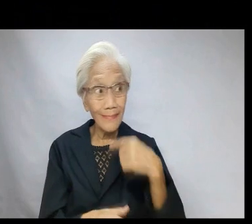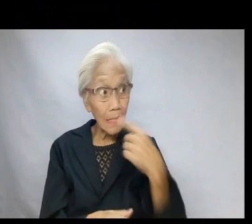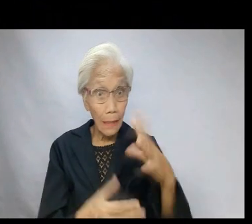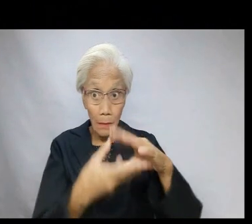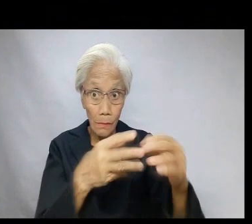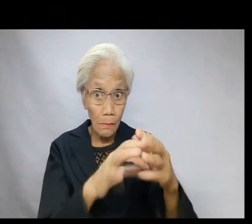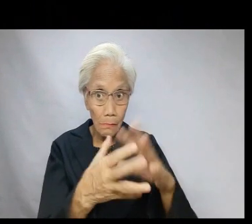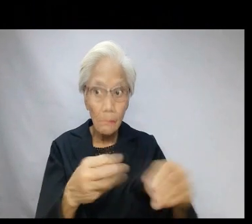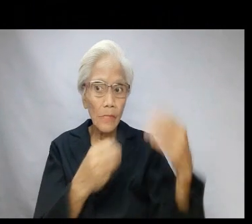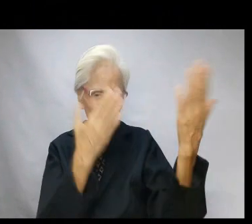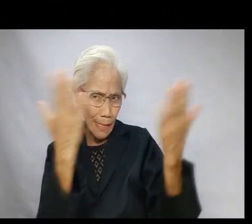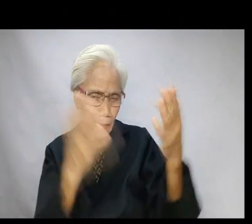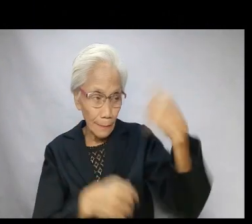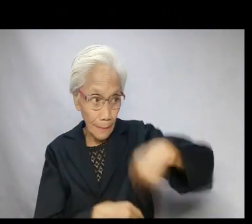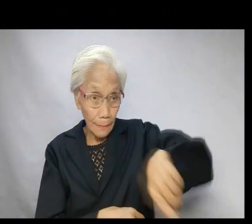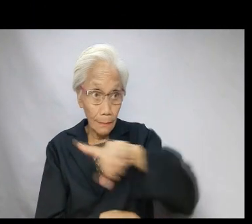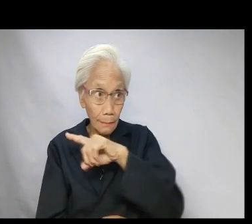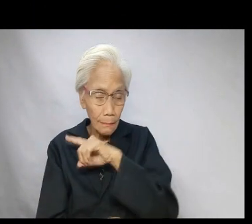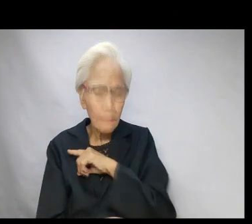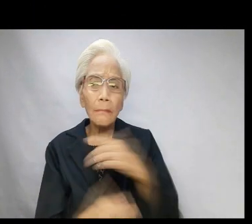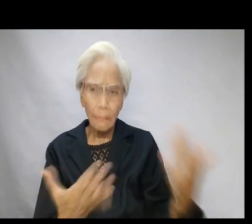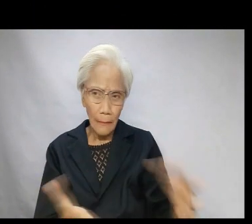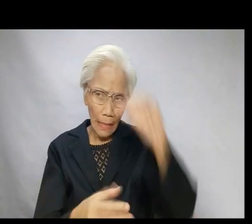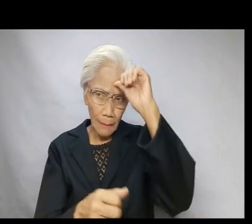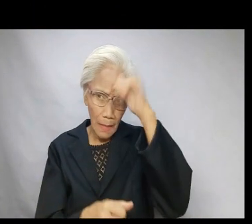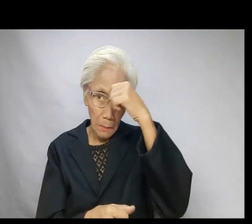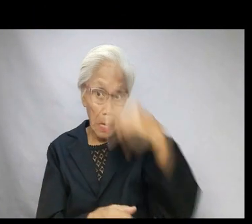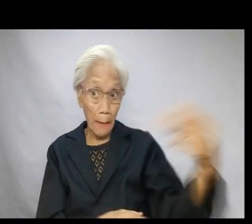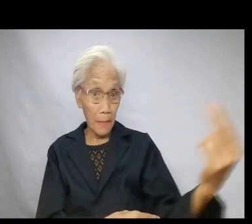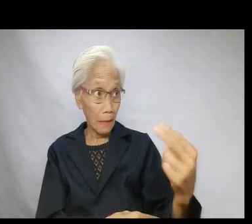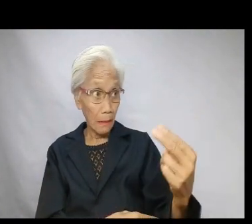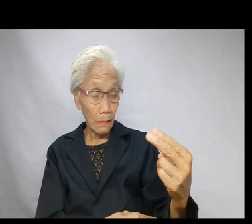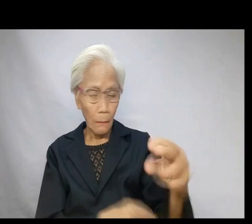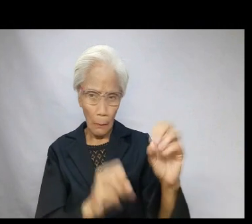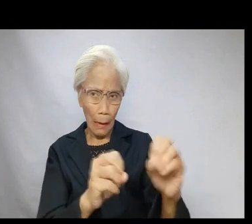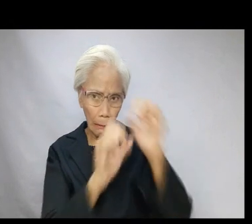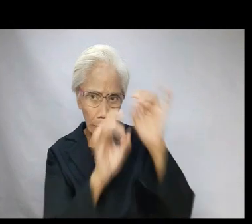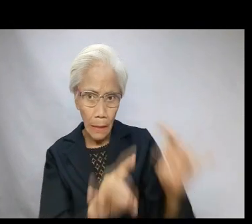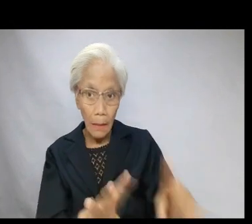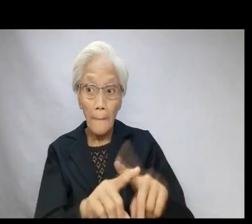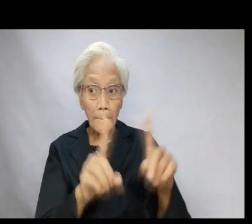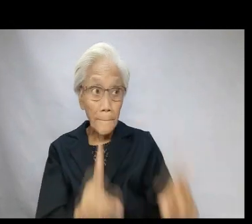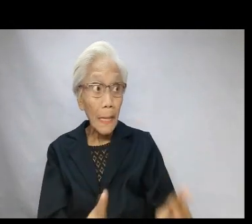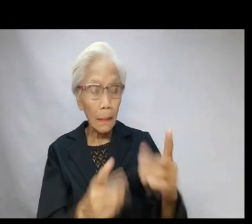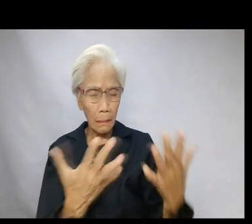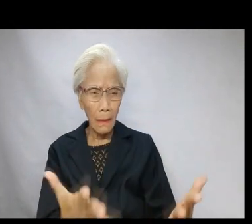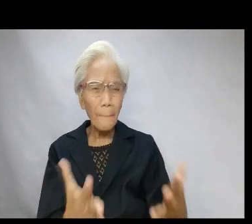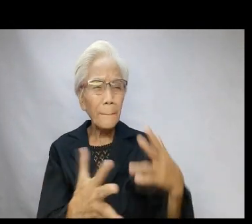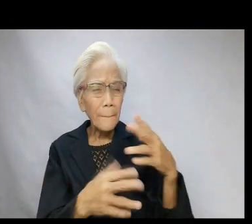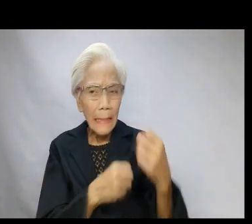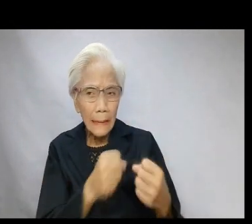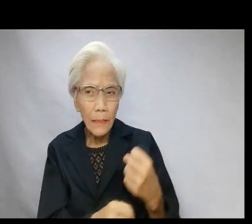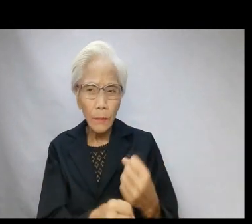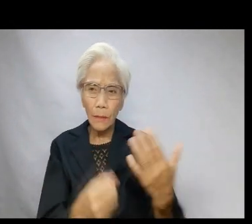her story in order to serve each of us a simple reminder. Hyperdipsia is harmless. But the intense